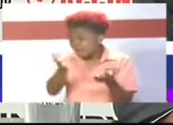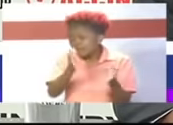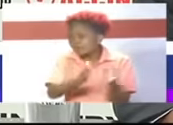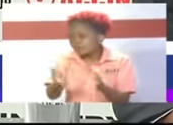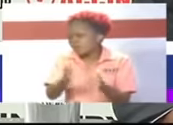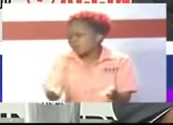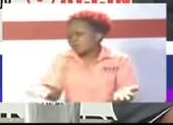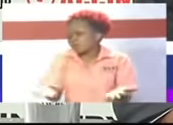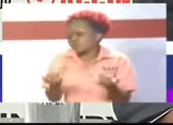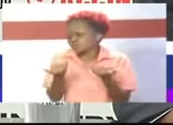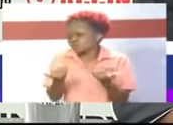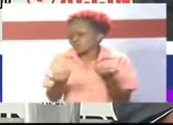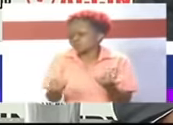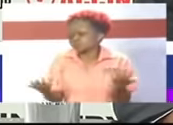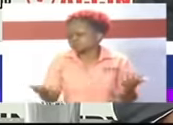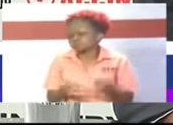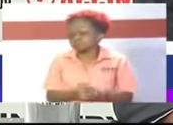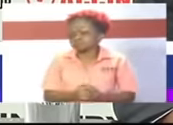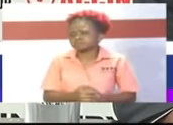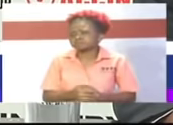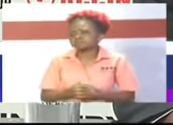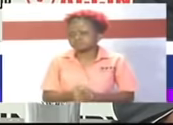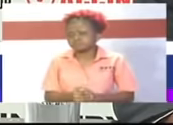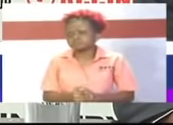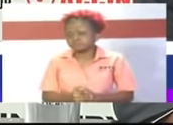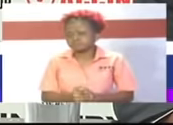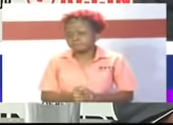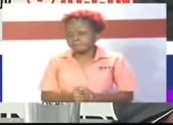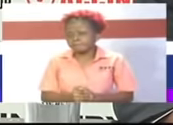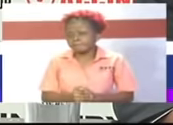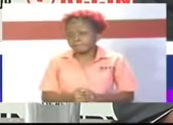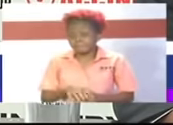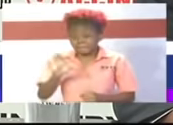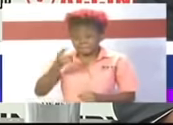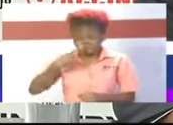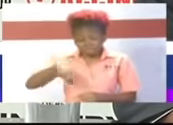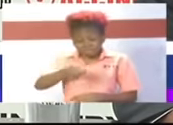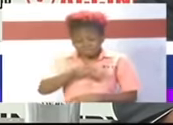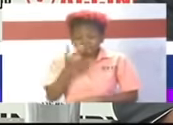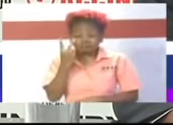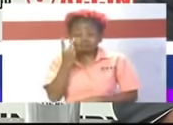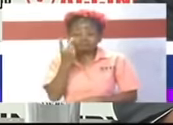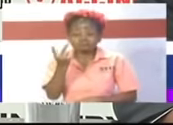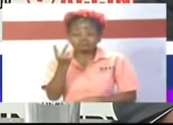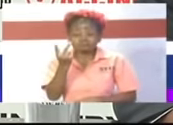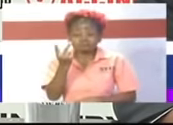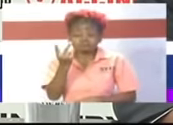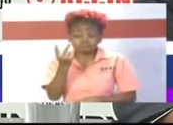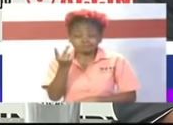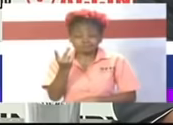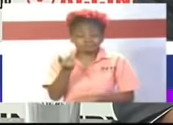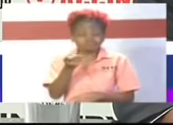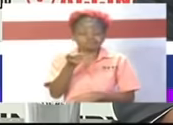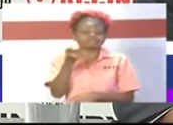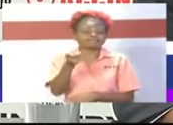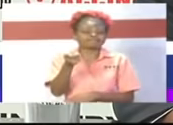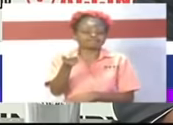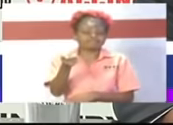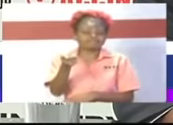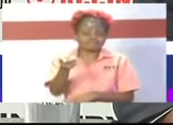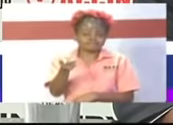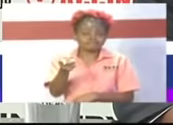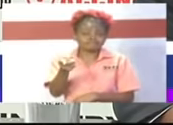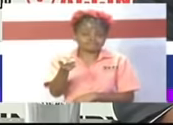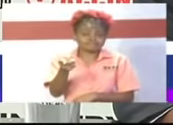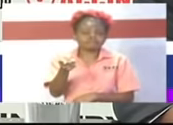of admission in the institutions, but we are seeing a general upward trend in the age groups across the board, as we